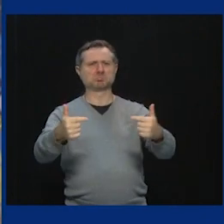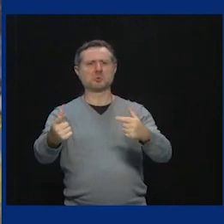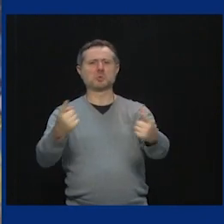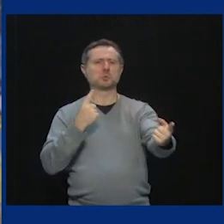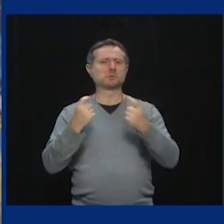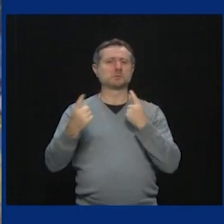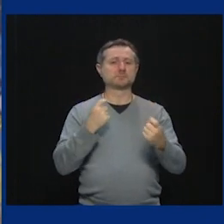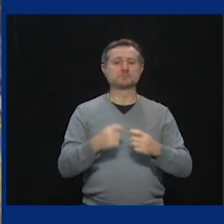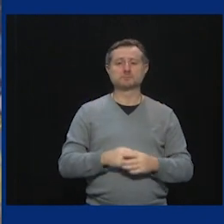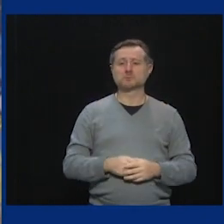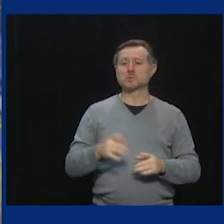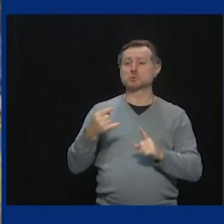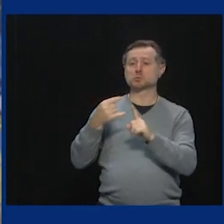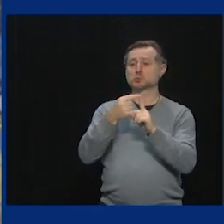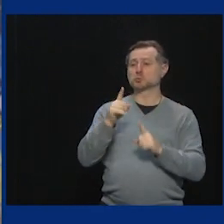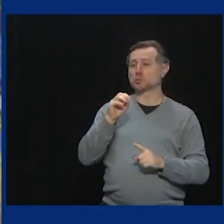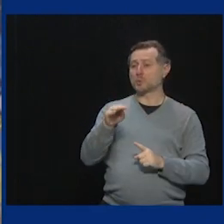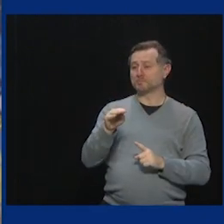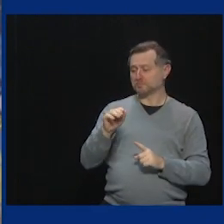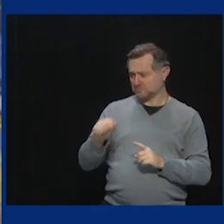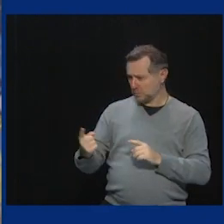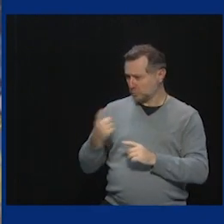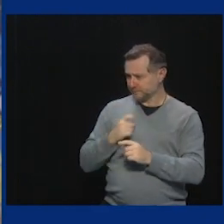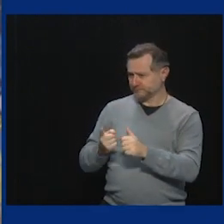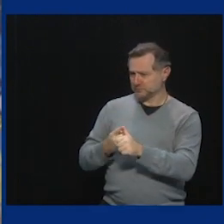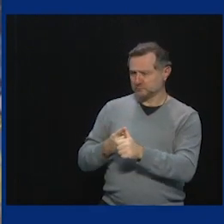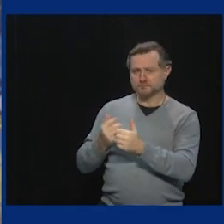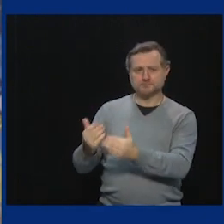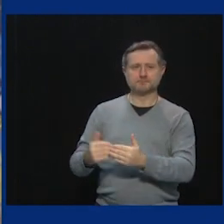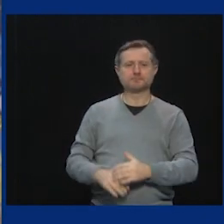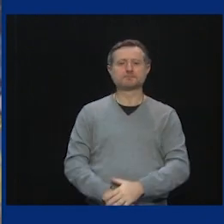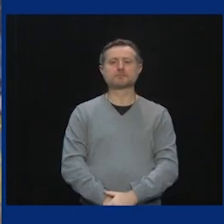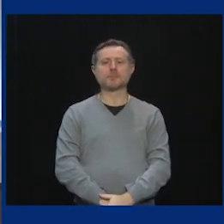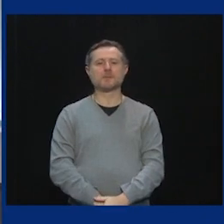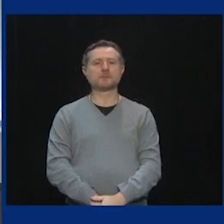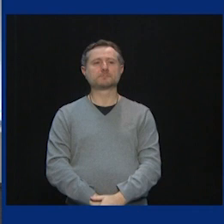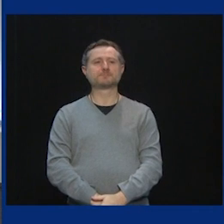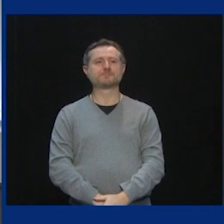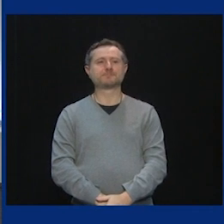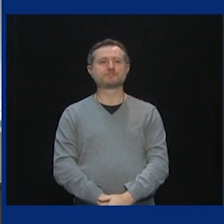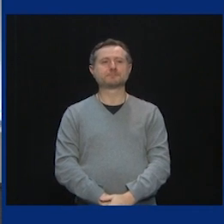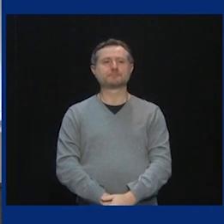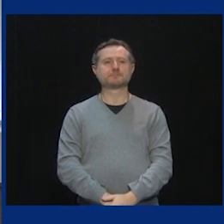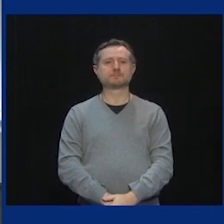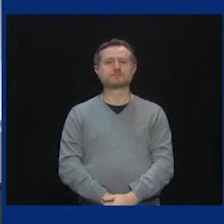to wrap those up. First, we have some questions.